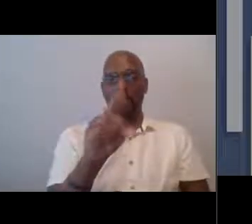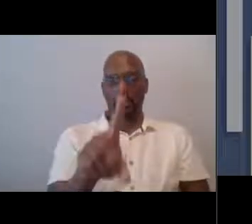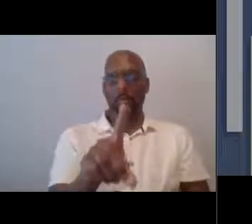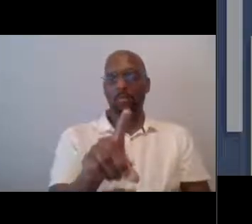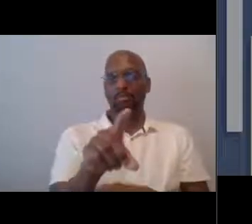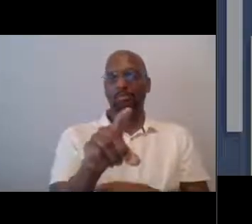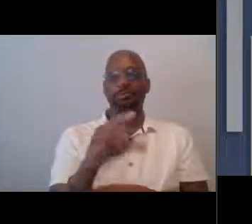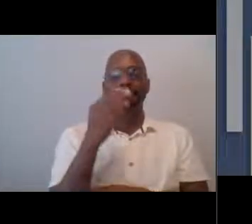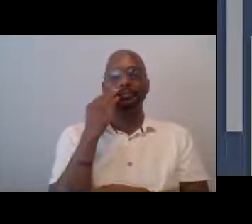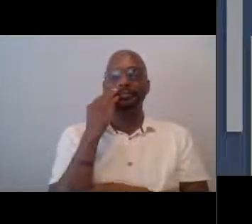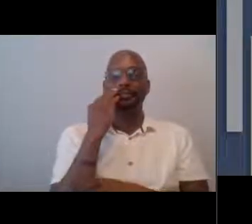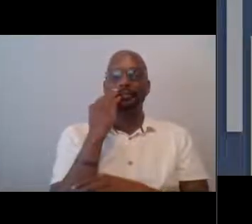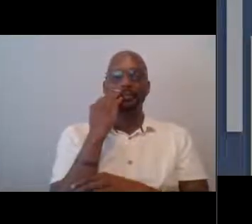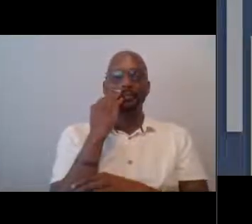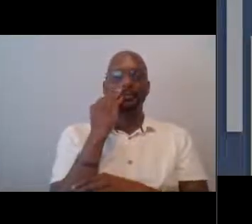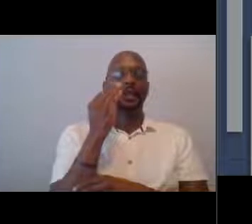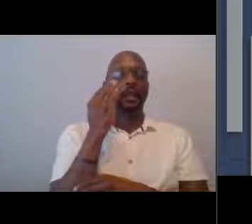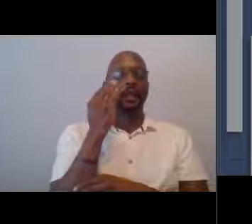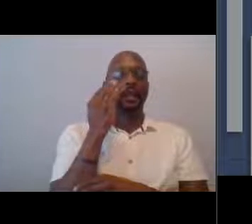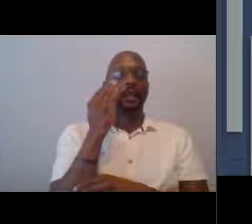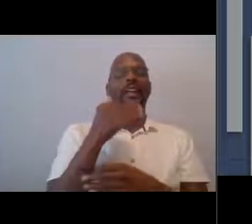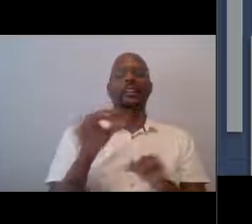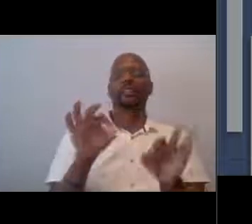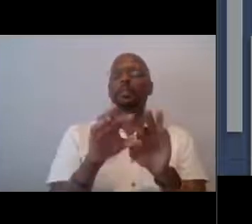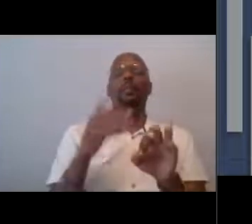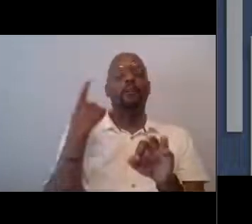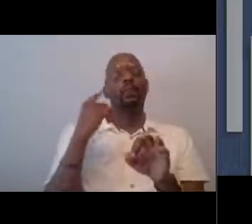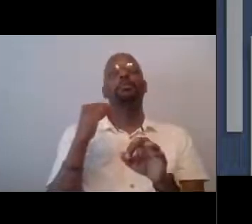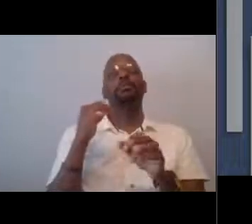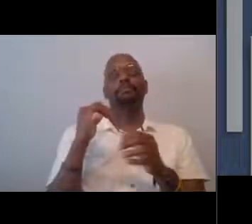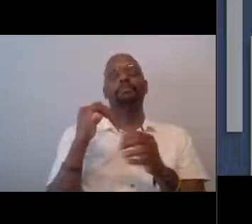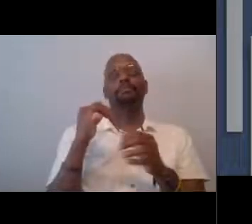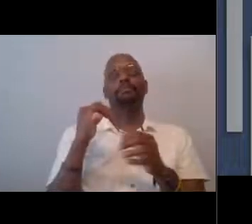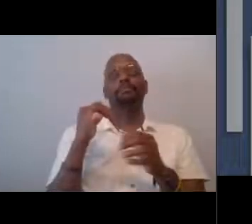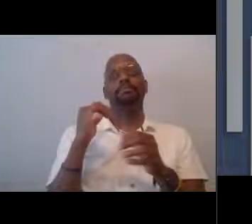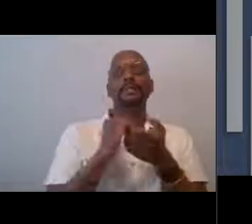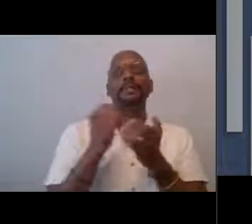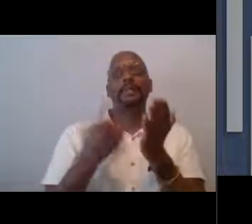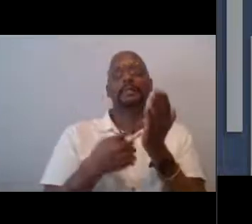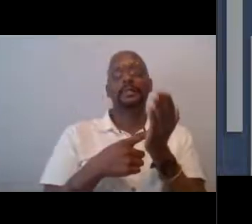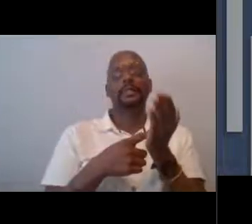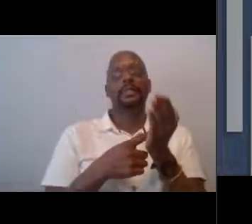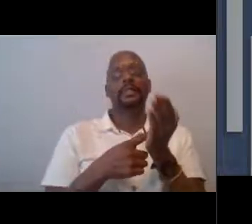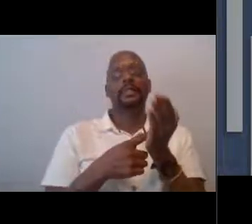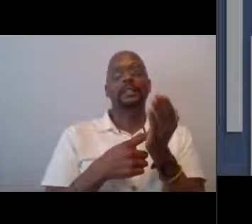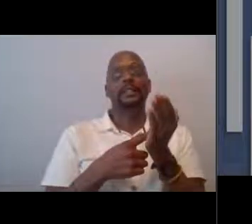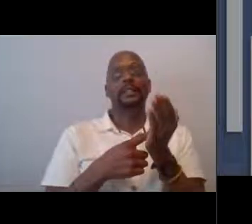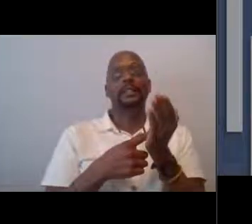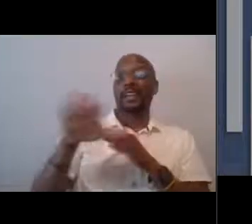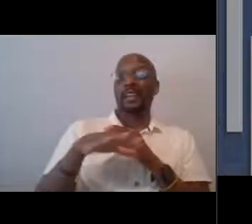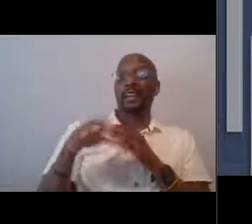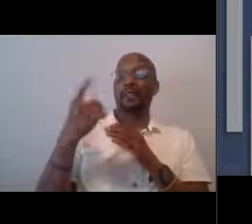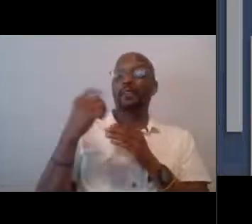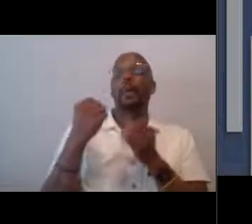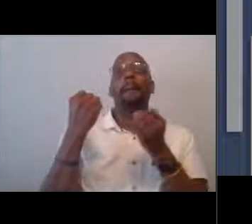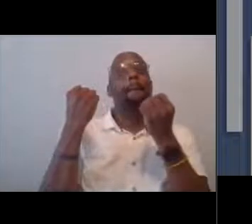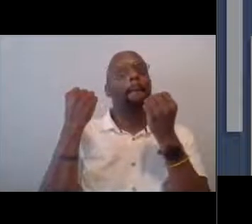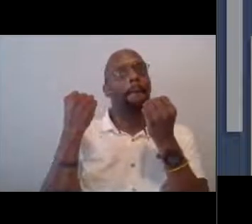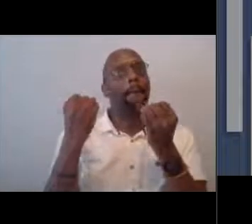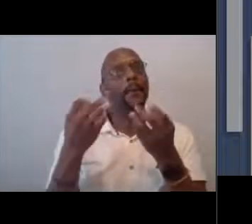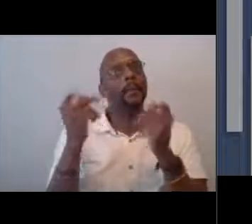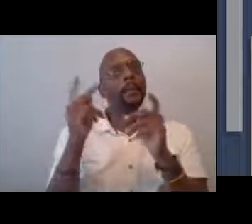as that is an important corridor, is also a location of many deaths